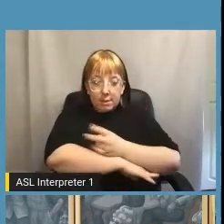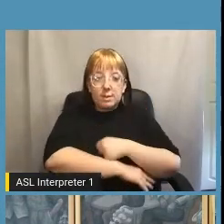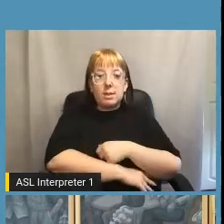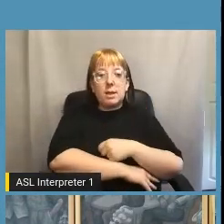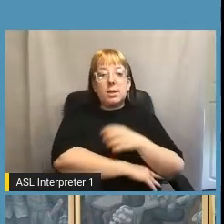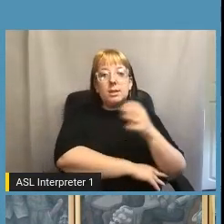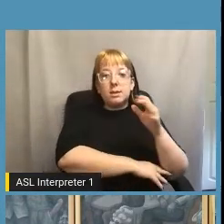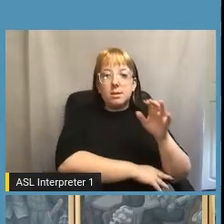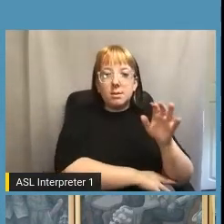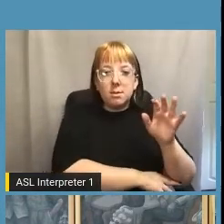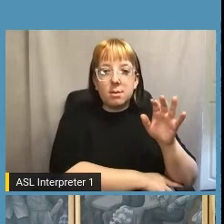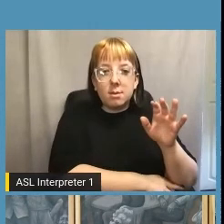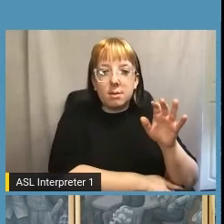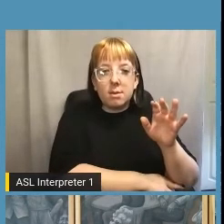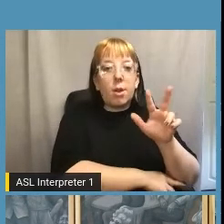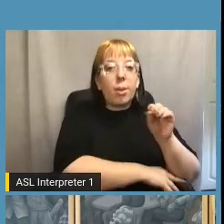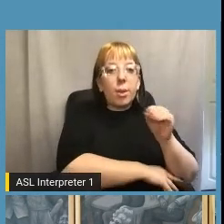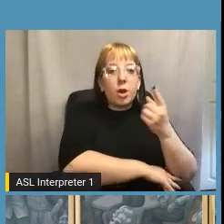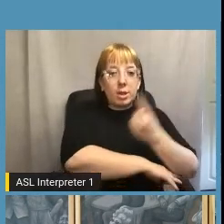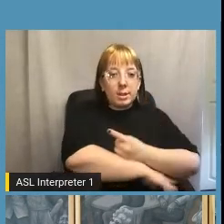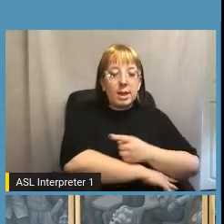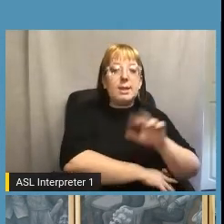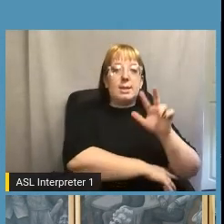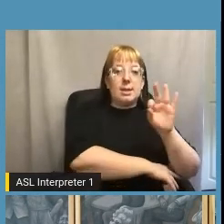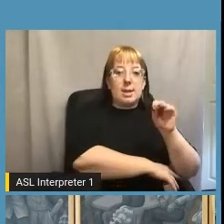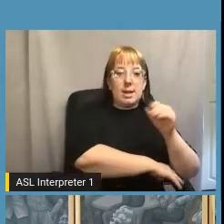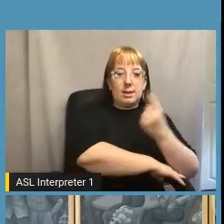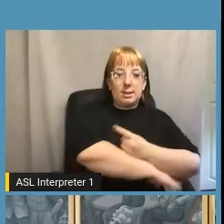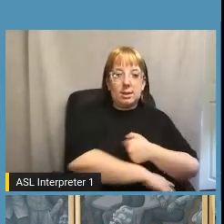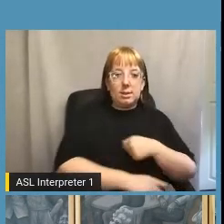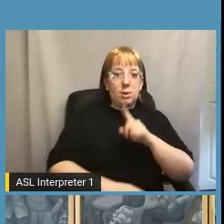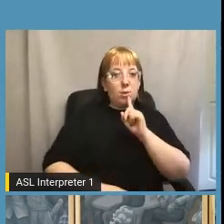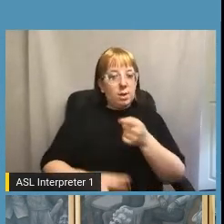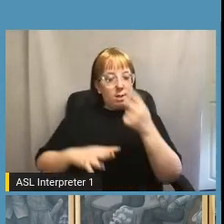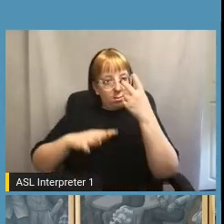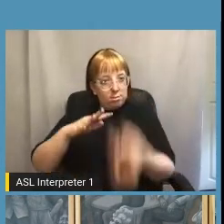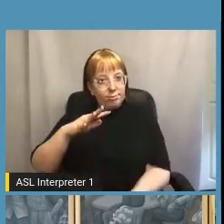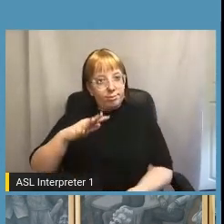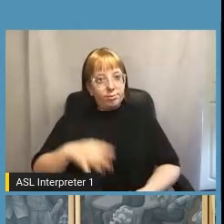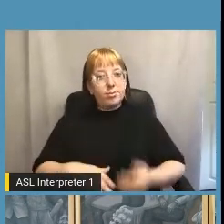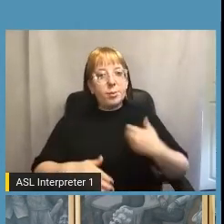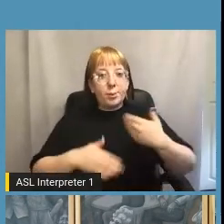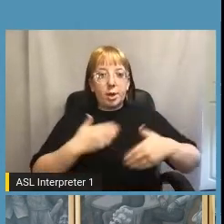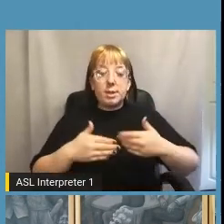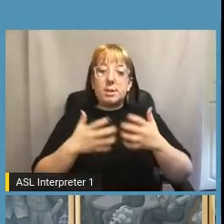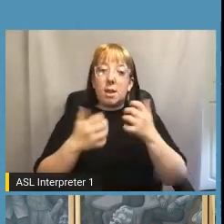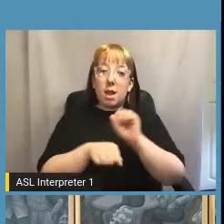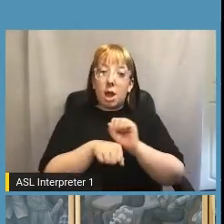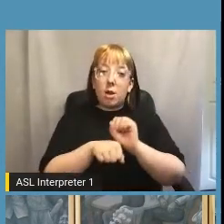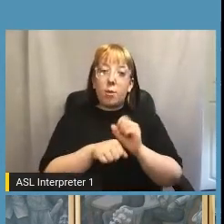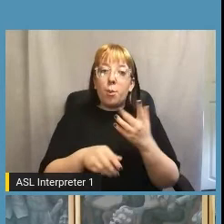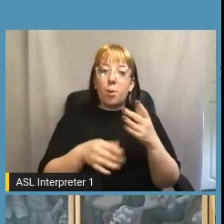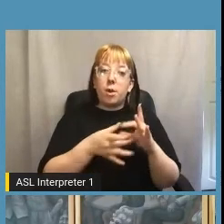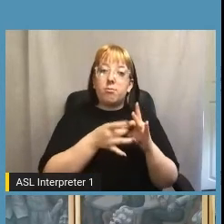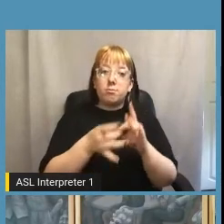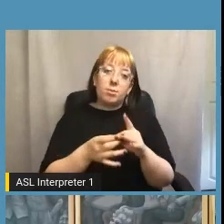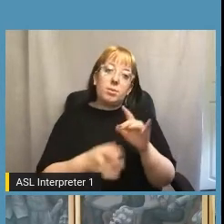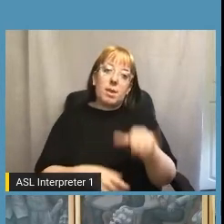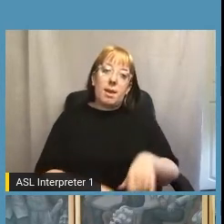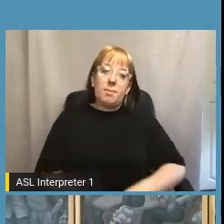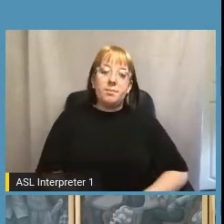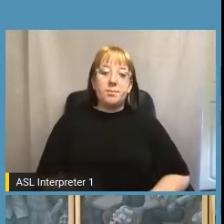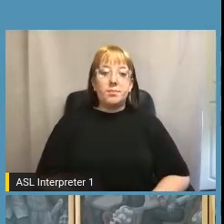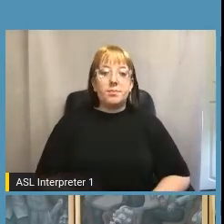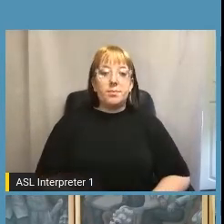So you can see we are in the deep end of process here. There's quite a lot of work that goes into that, which